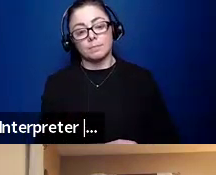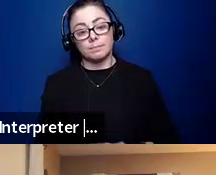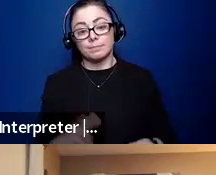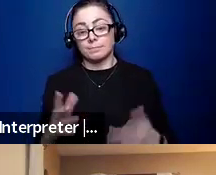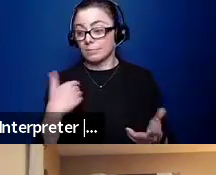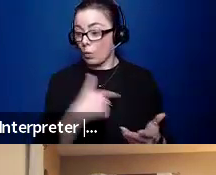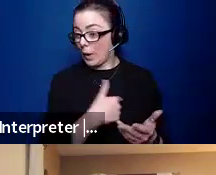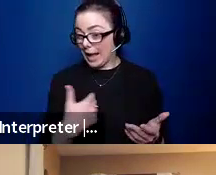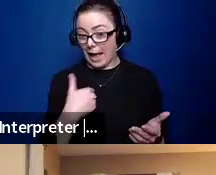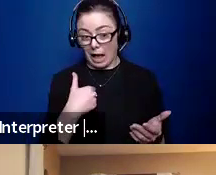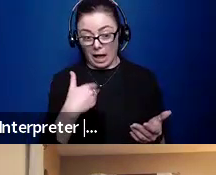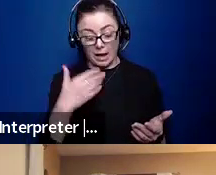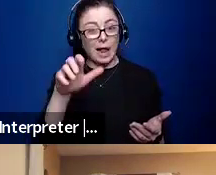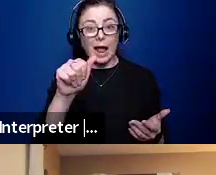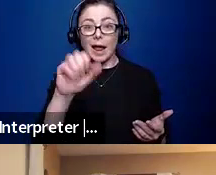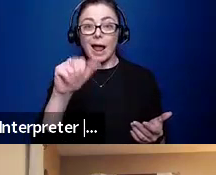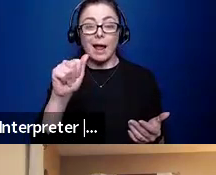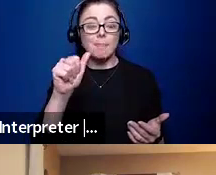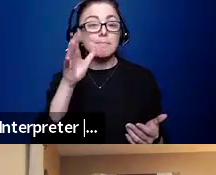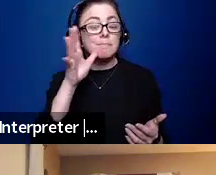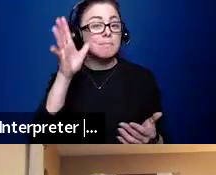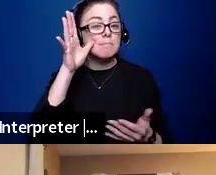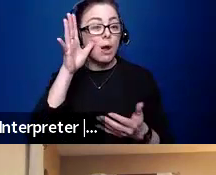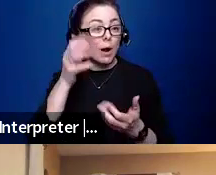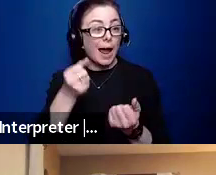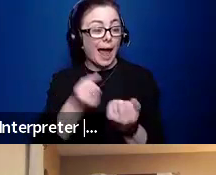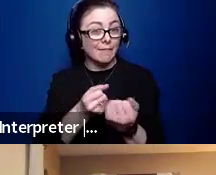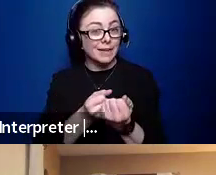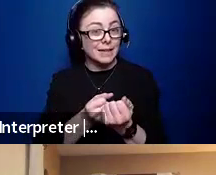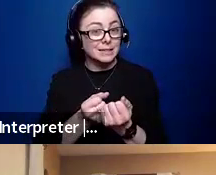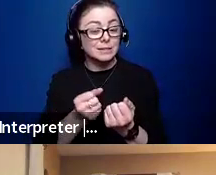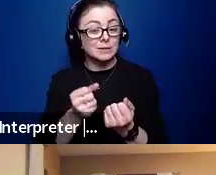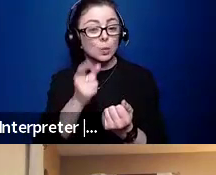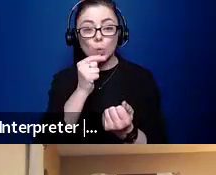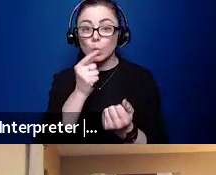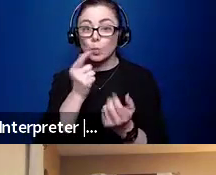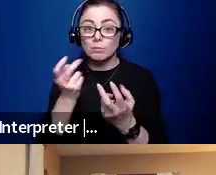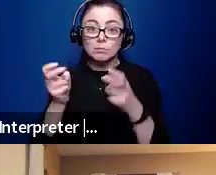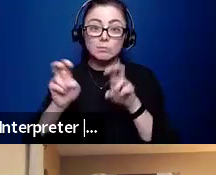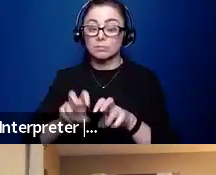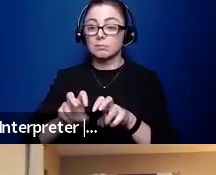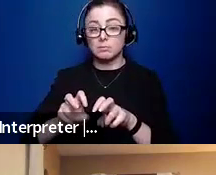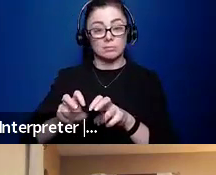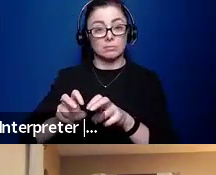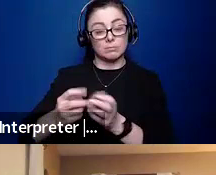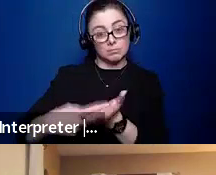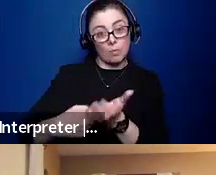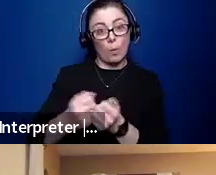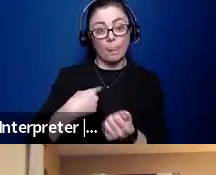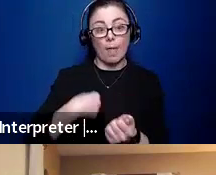AEA parent advocates that sat with us and helped